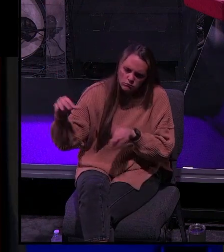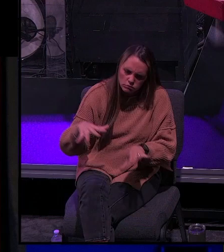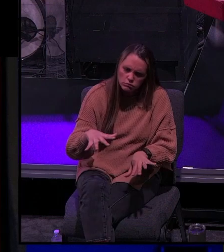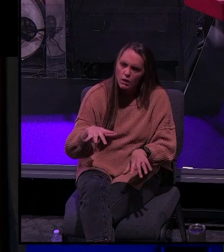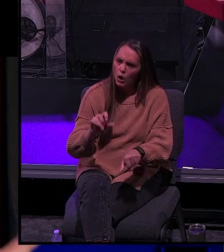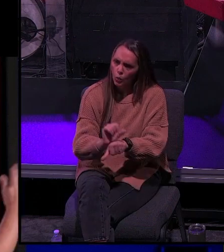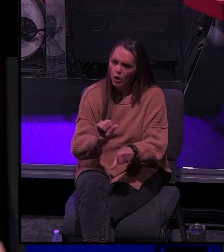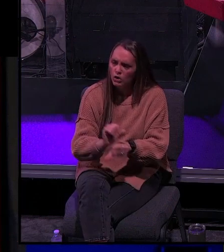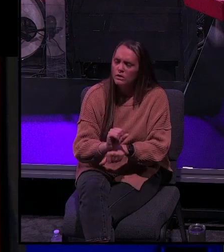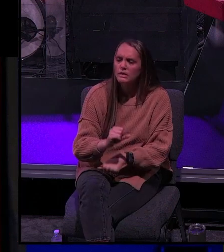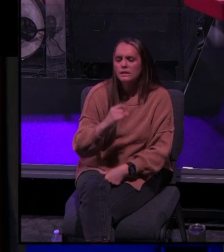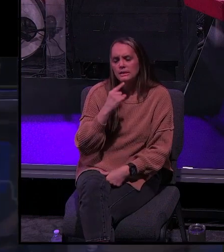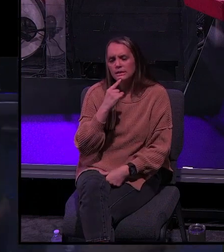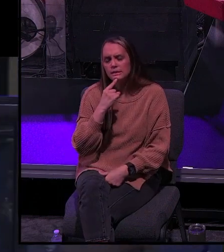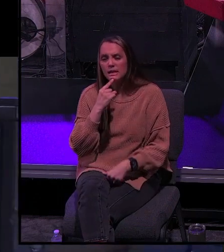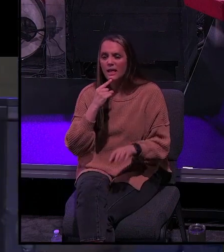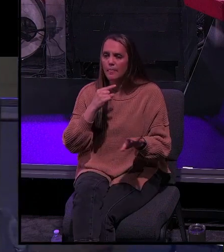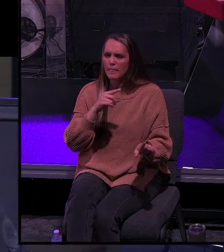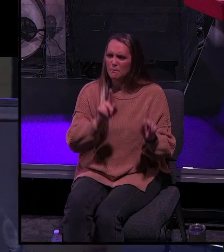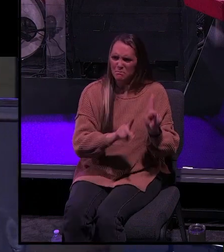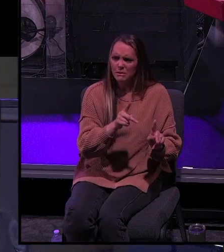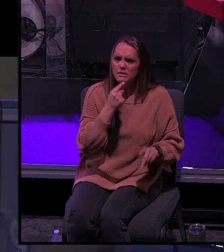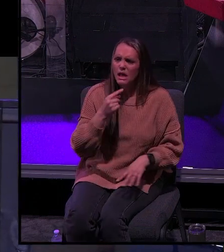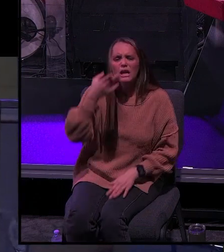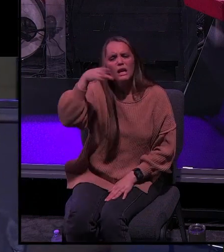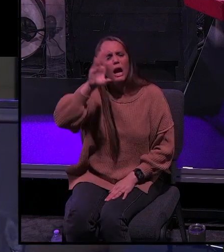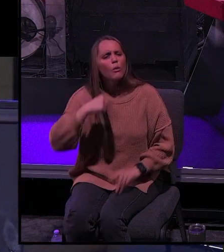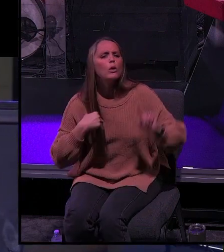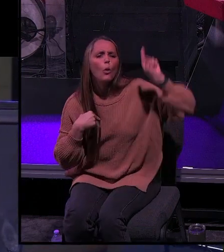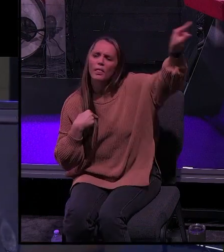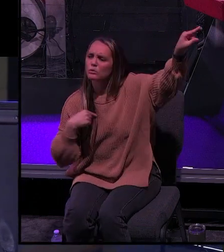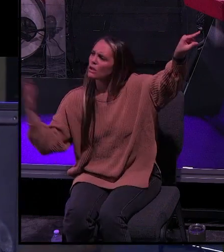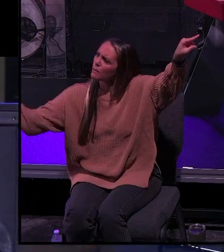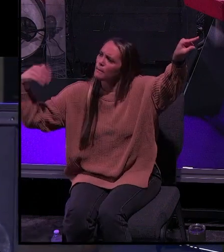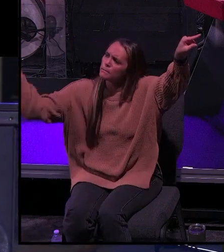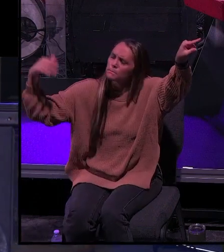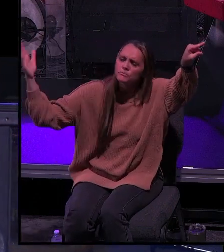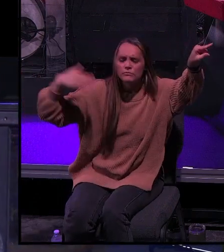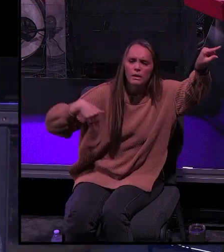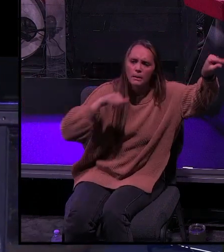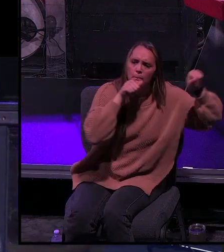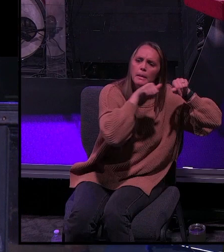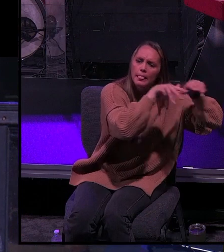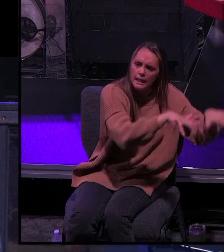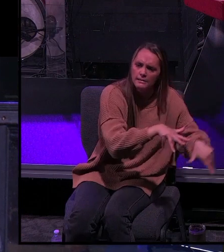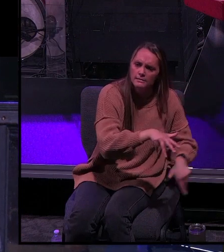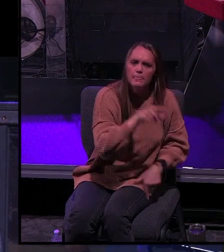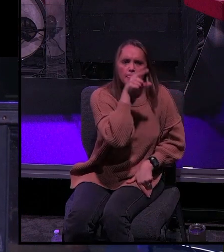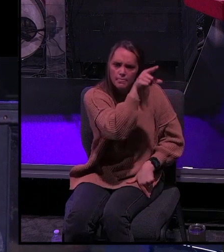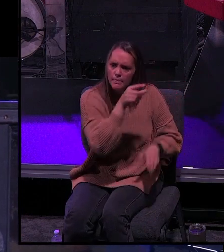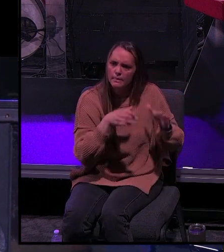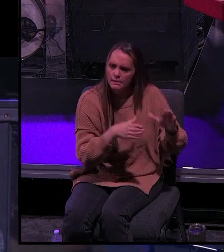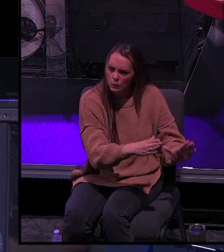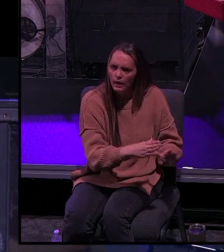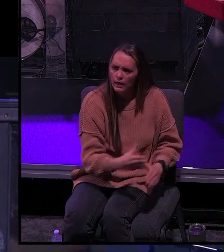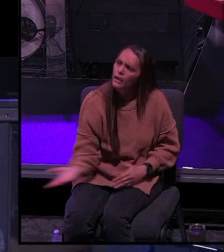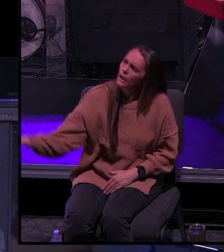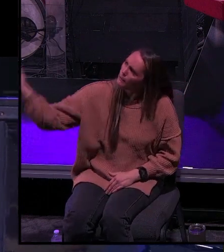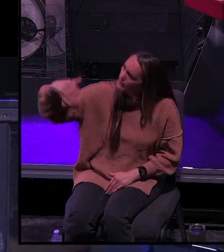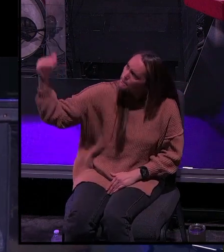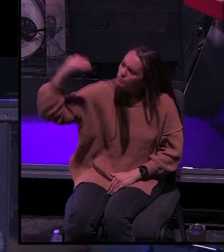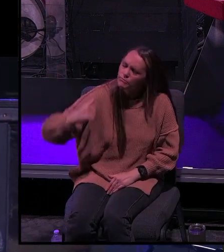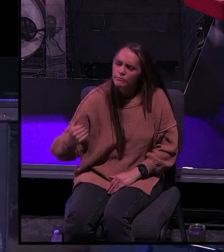go over here. This is the direction we're going. Will you just bless this direction? Will you just get on board? This is where I'm going, God. This is where we're